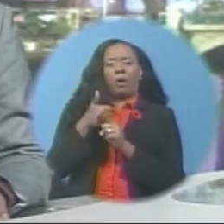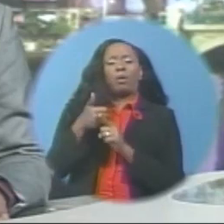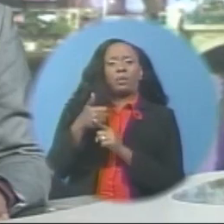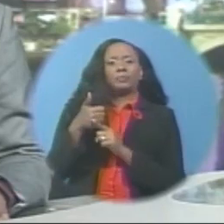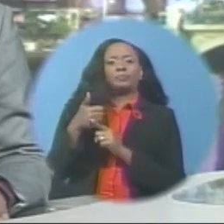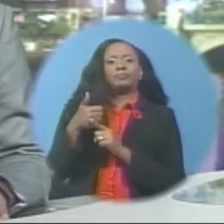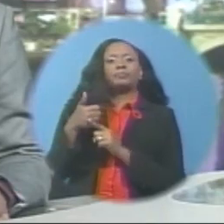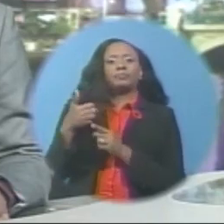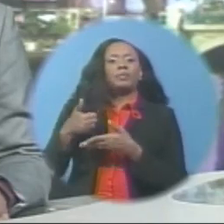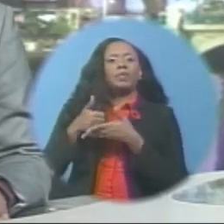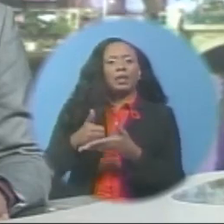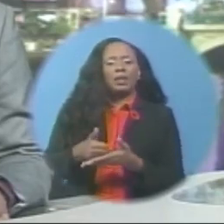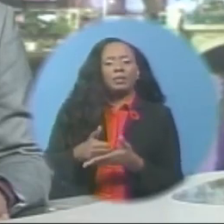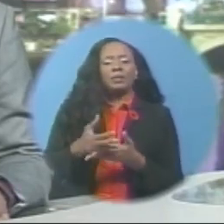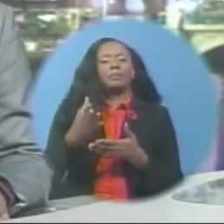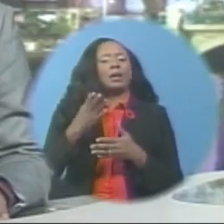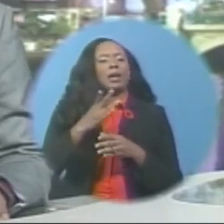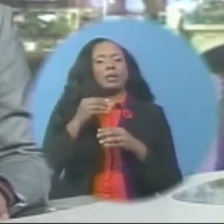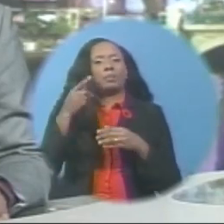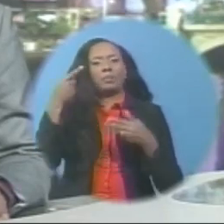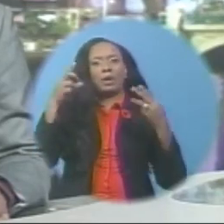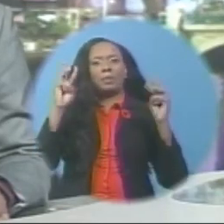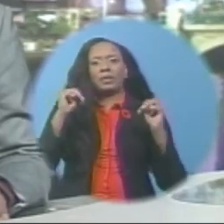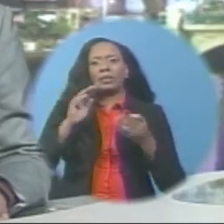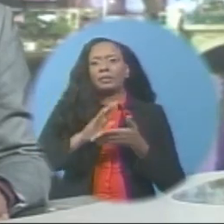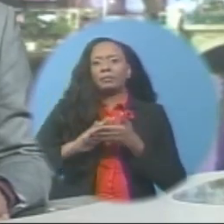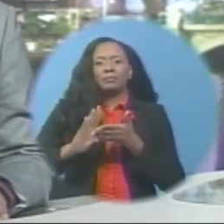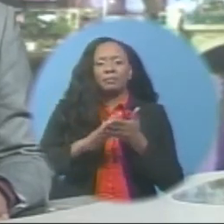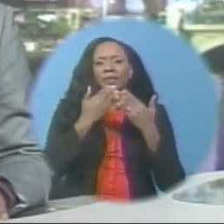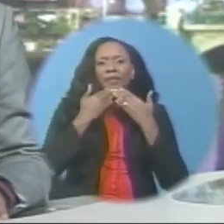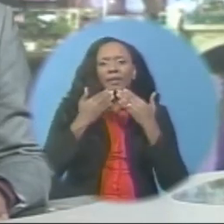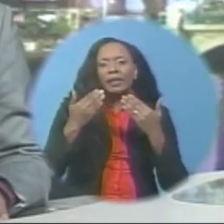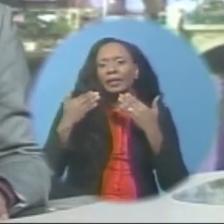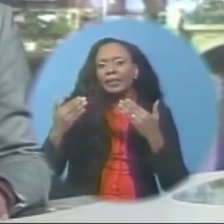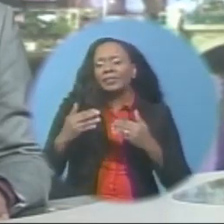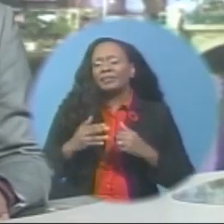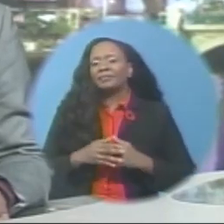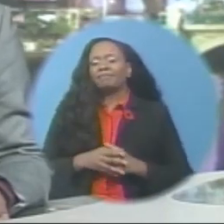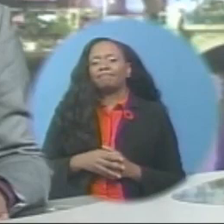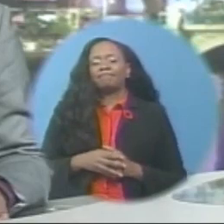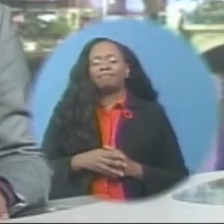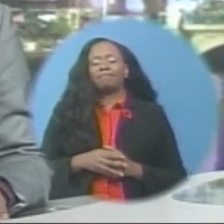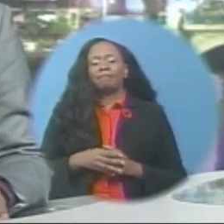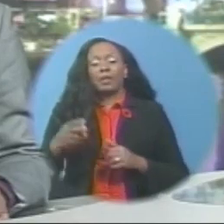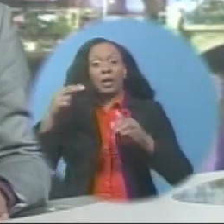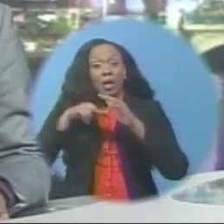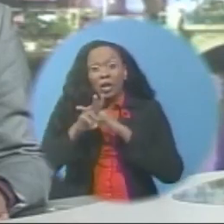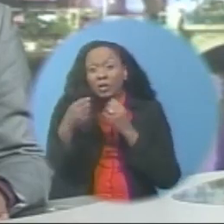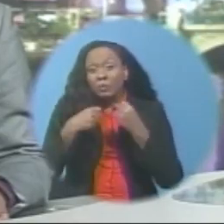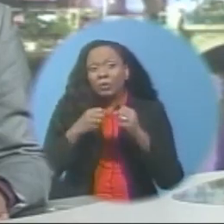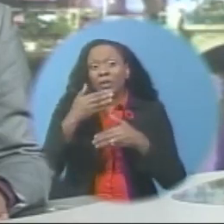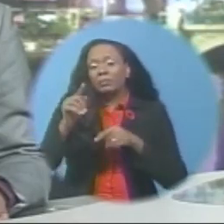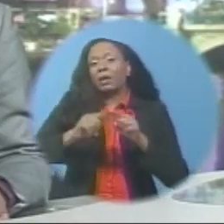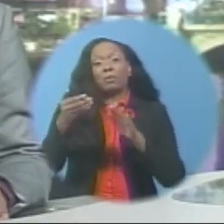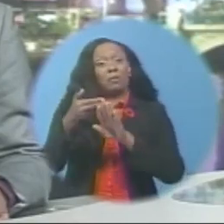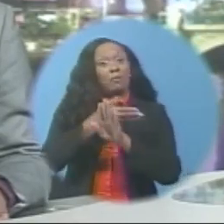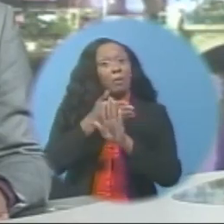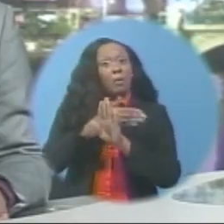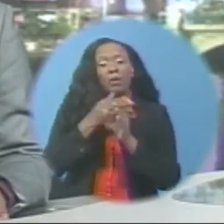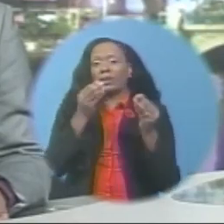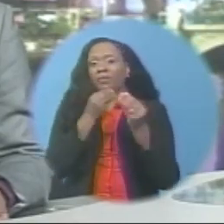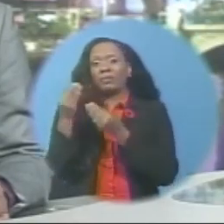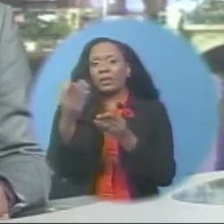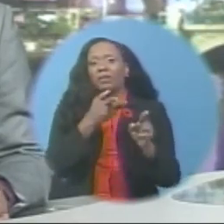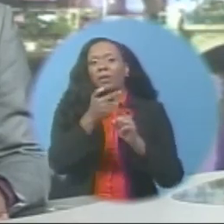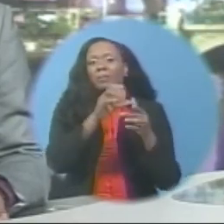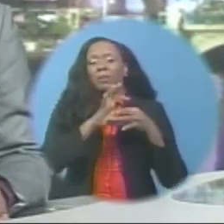government's appreciation for the assistance. Well, a quick look into the world of sports is just ahead, but before we get there,